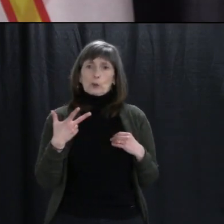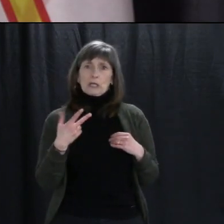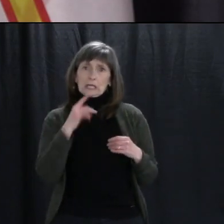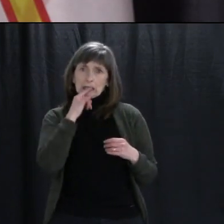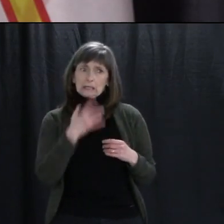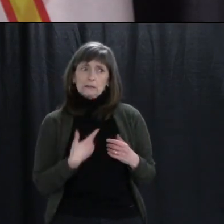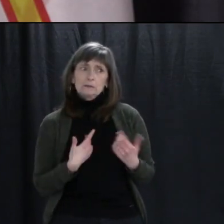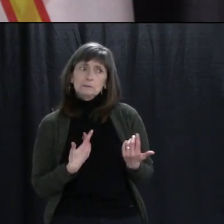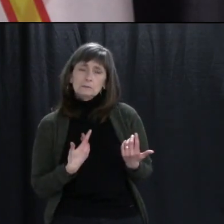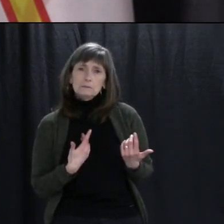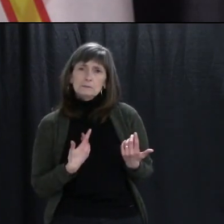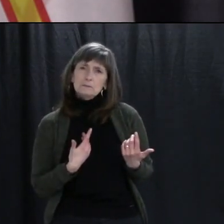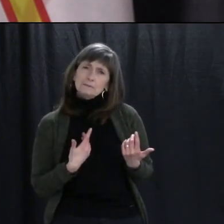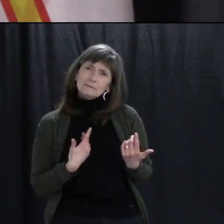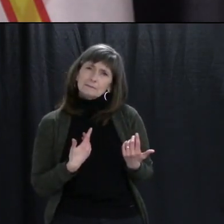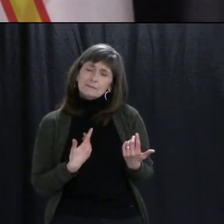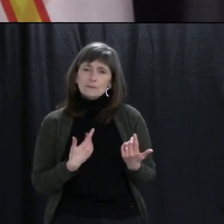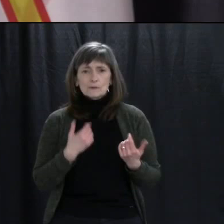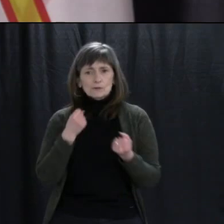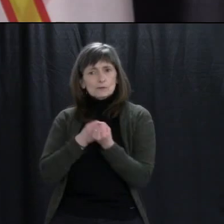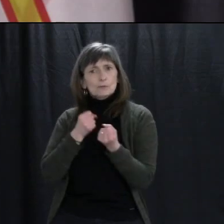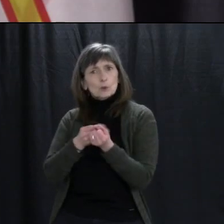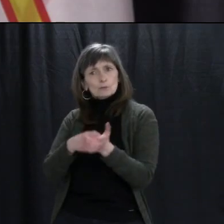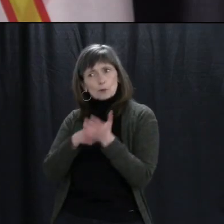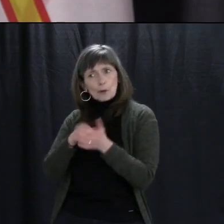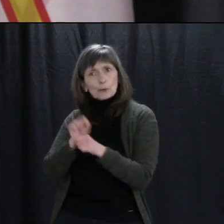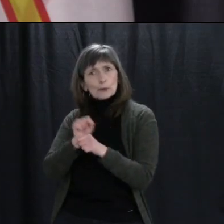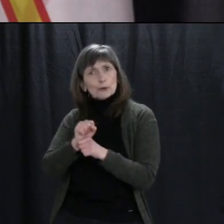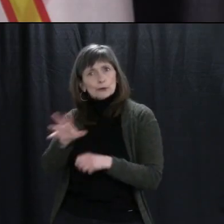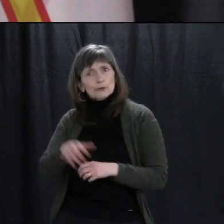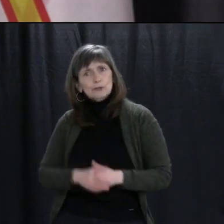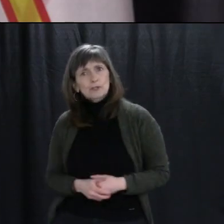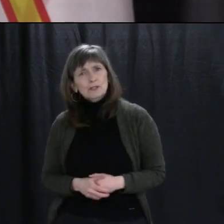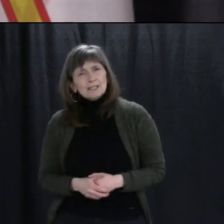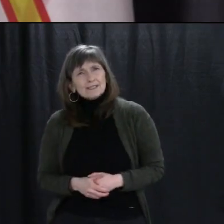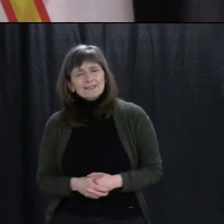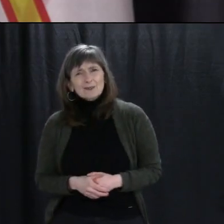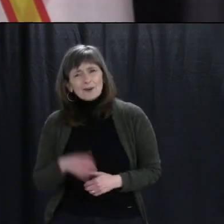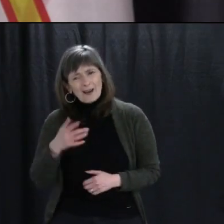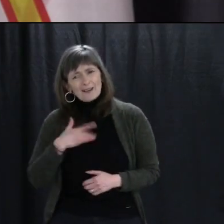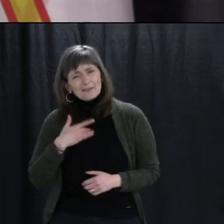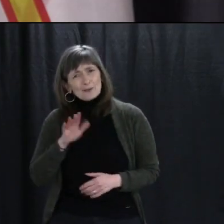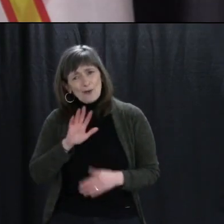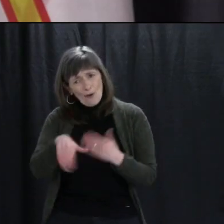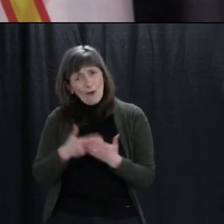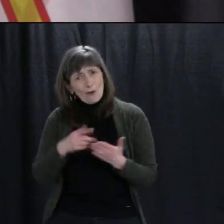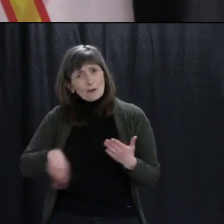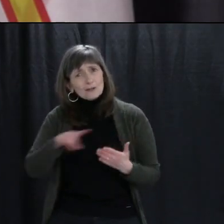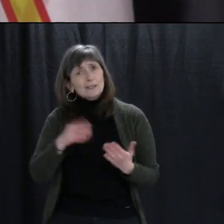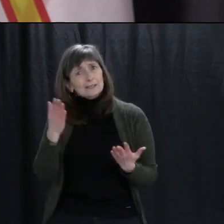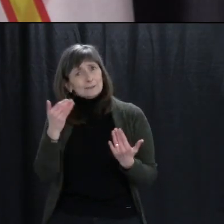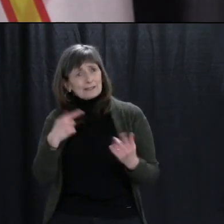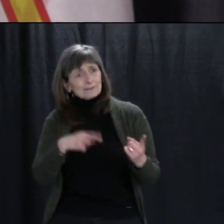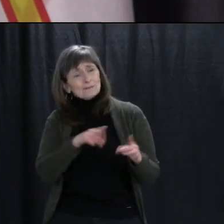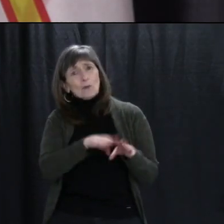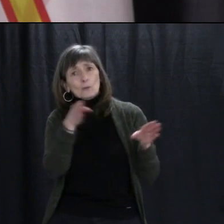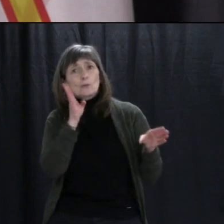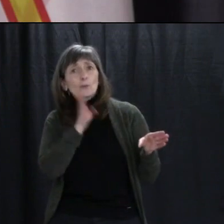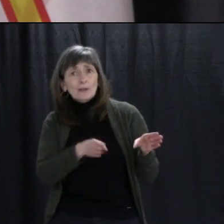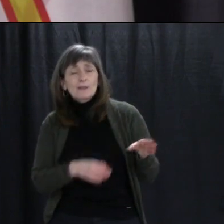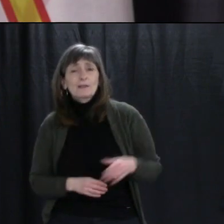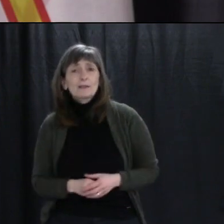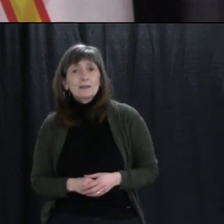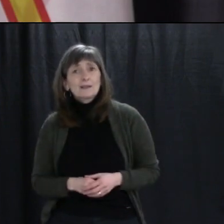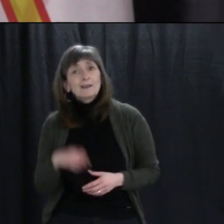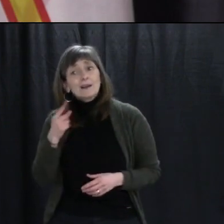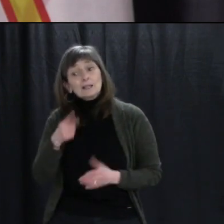step up and support the essential workers. And keep in mind, these are people that are going through the door in the mornings and the evenings, and they go